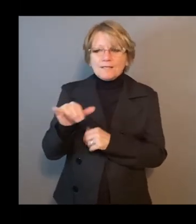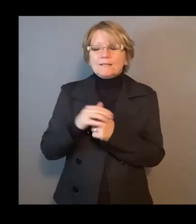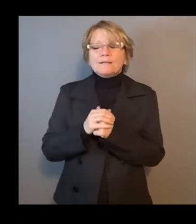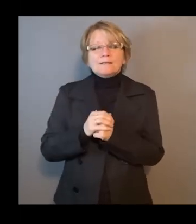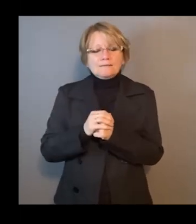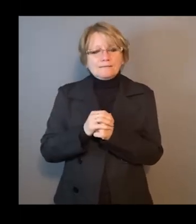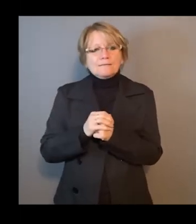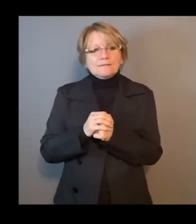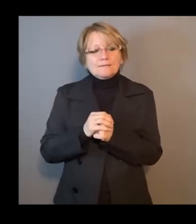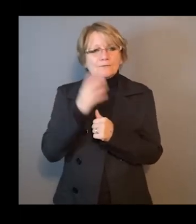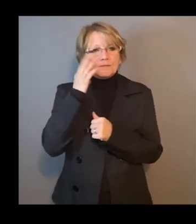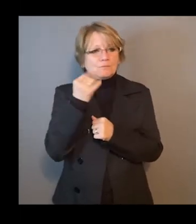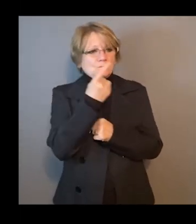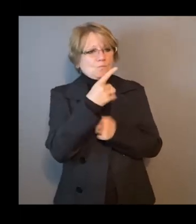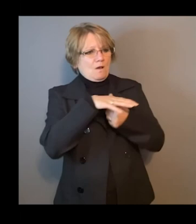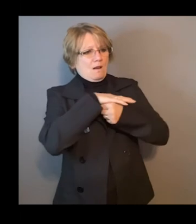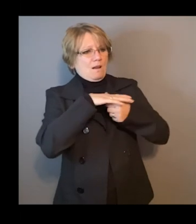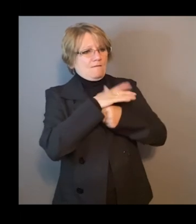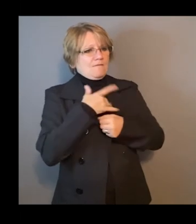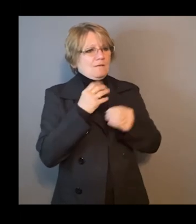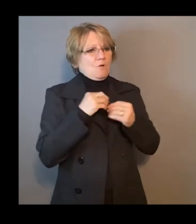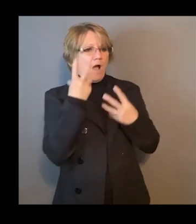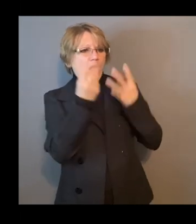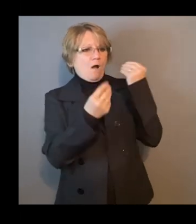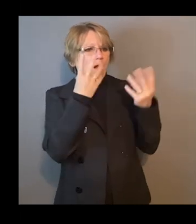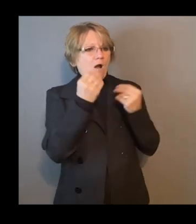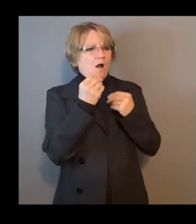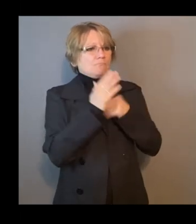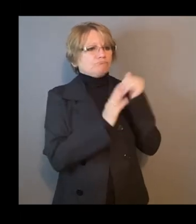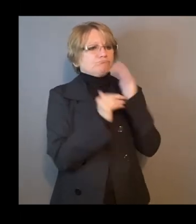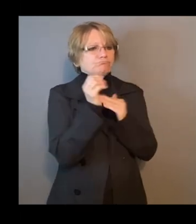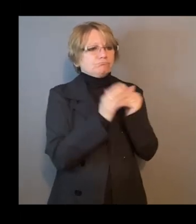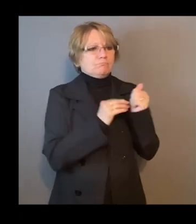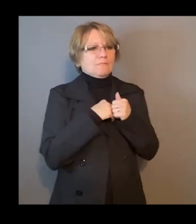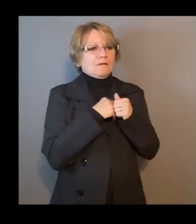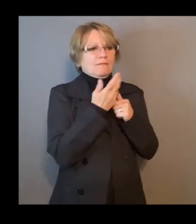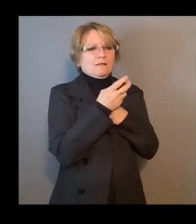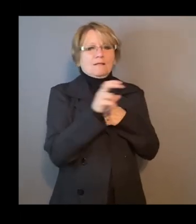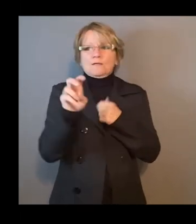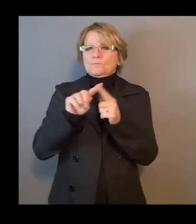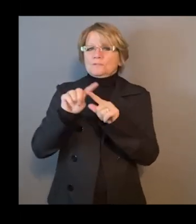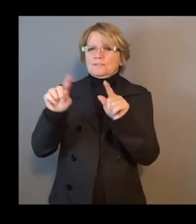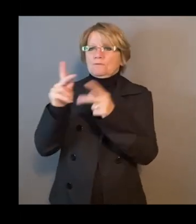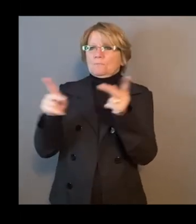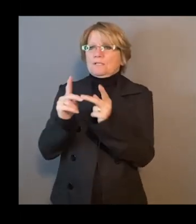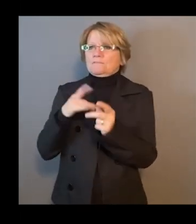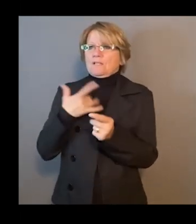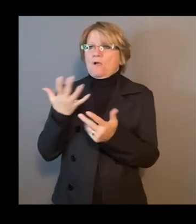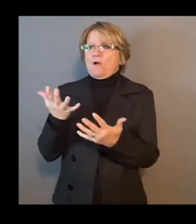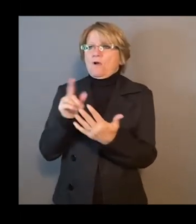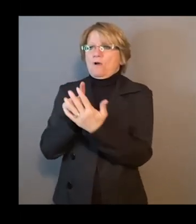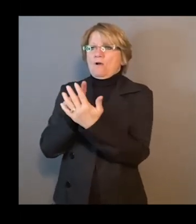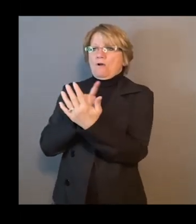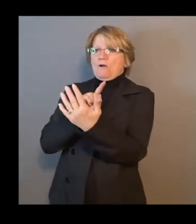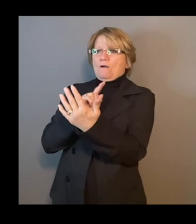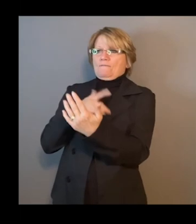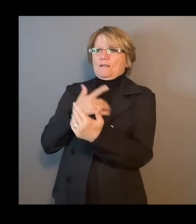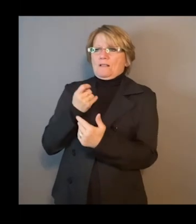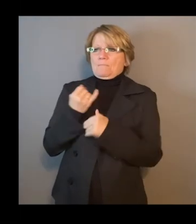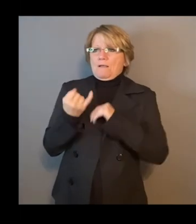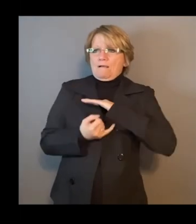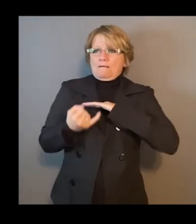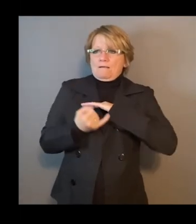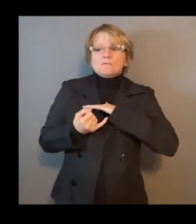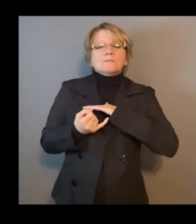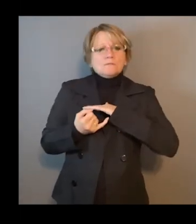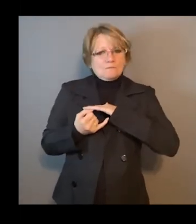you go from one place where you're a little bit more extroverted to an area where you're now feel a little bit isolated and you